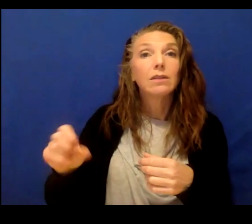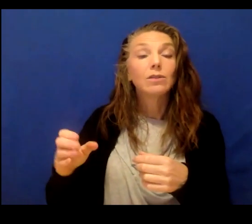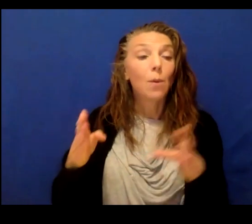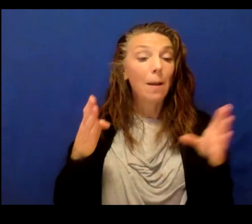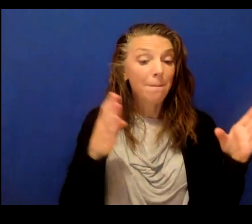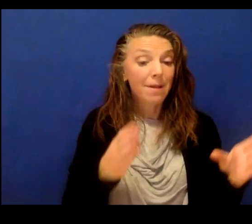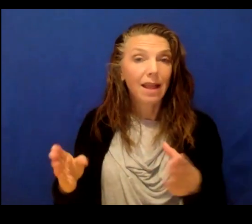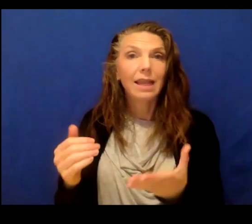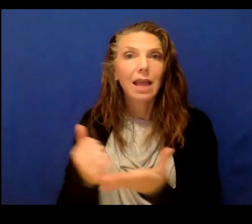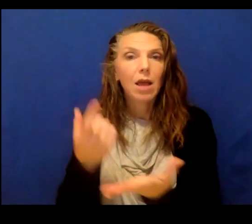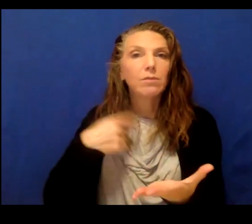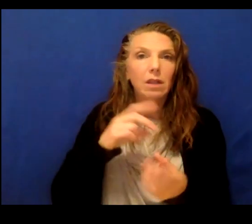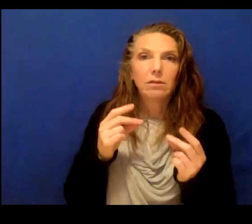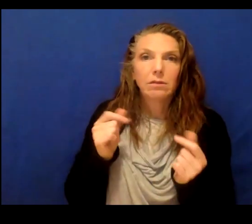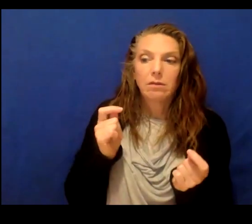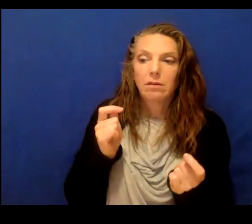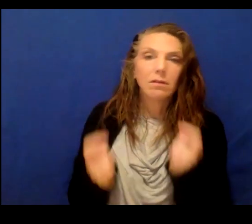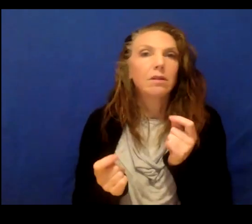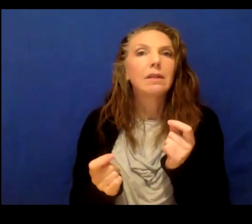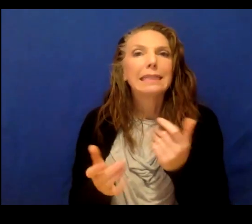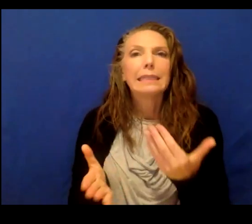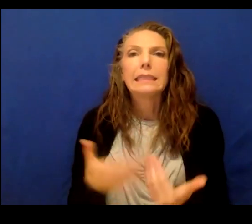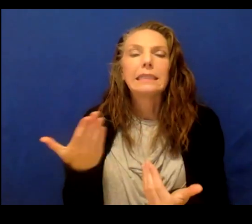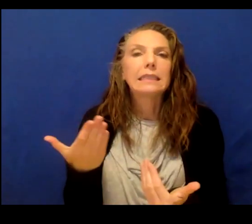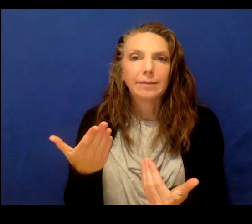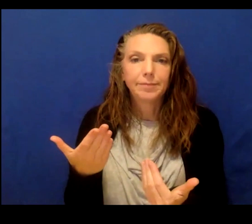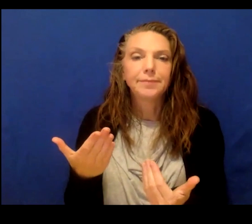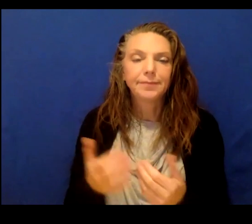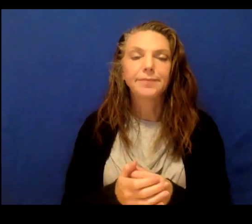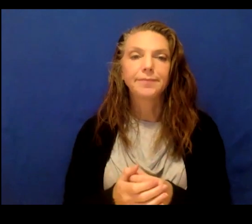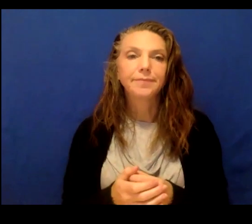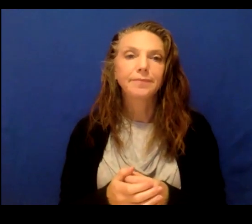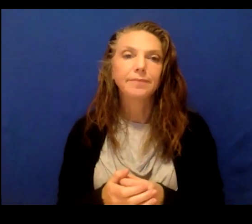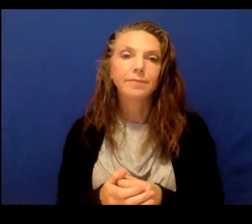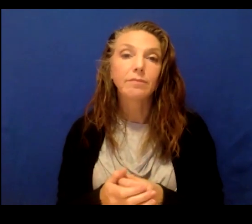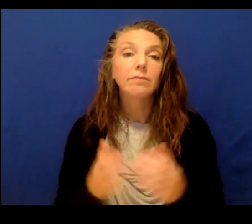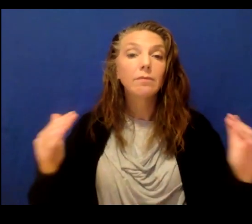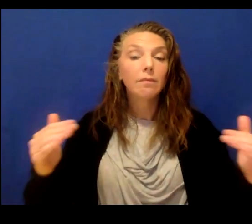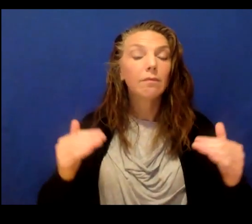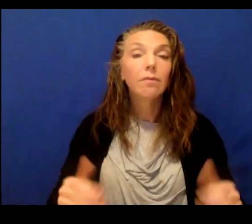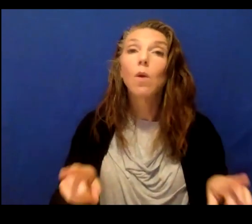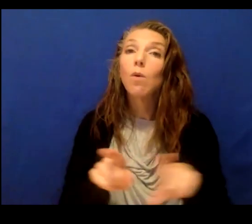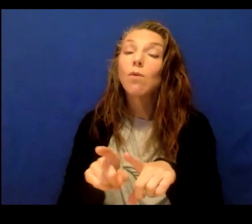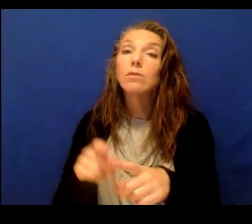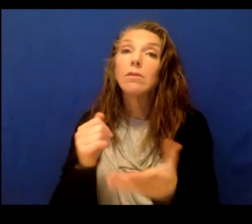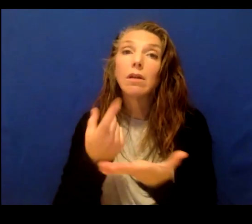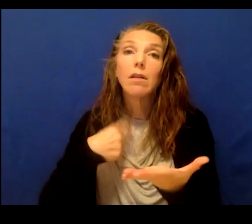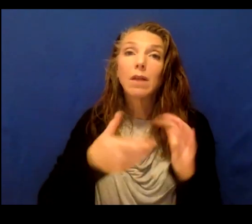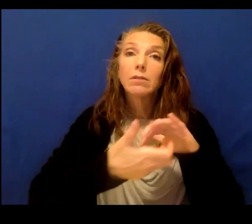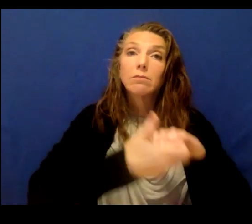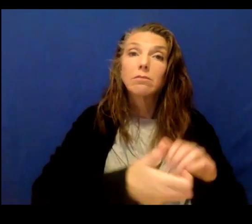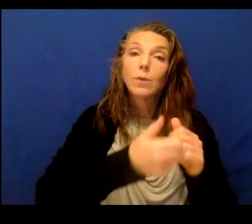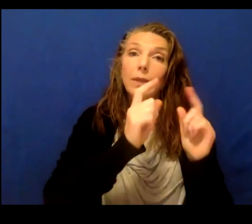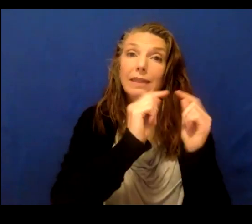way helps us immediately go to those opportunities to be as intentional and creative as possible. They also help us collaborate with our